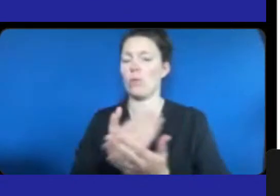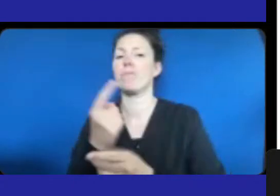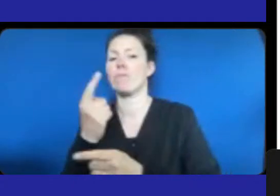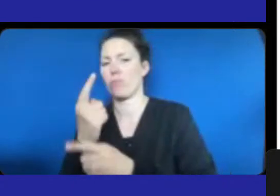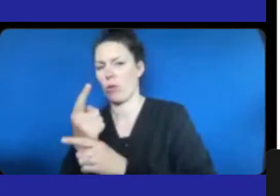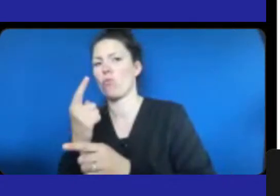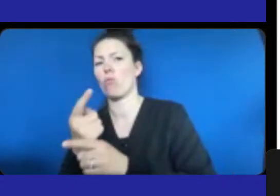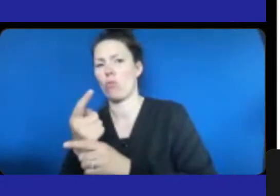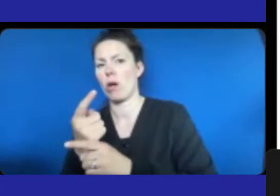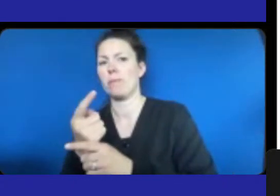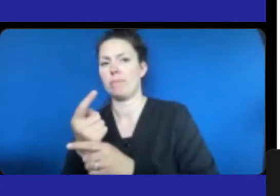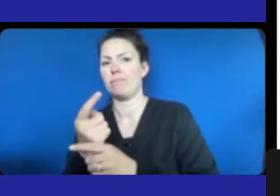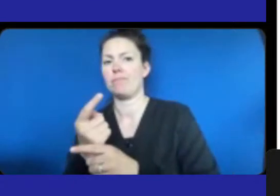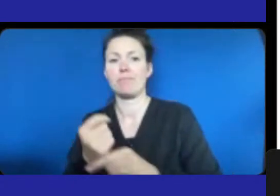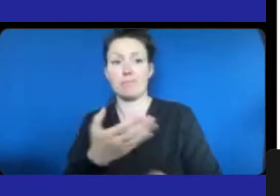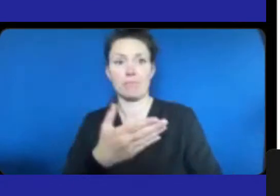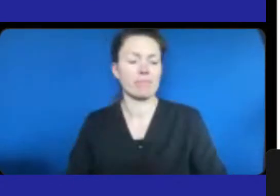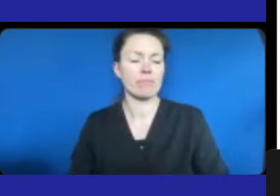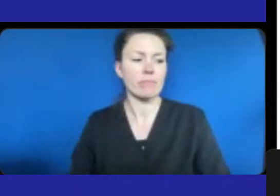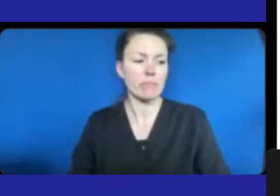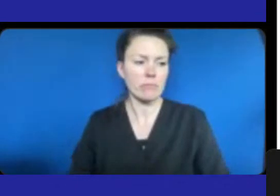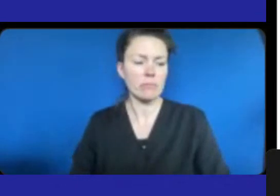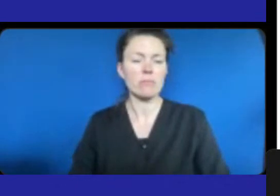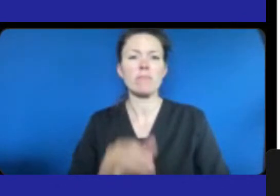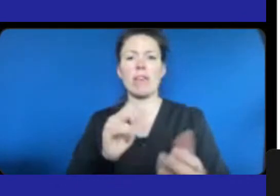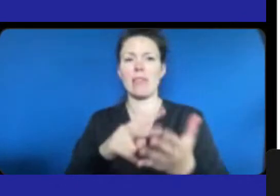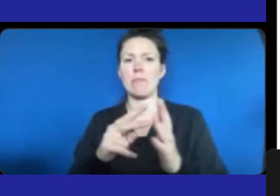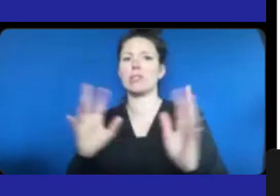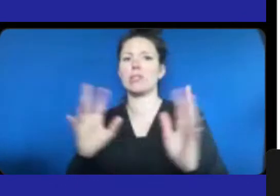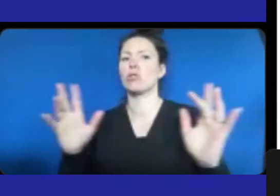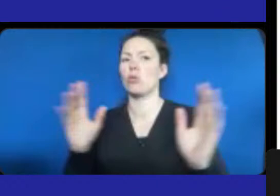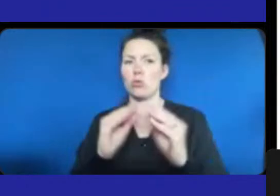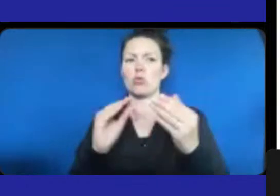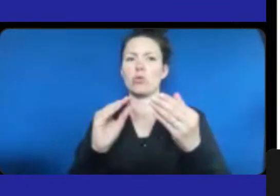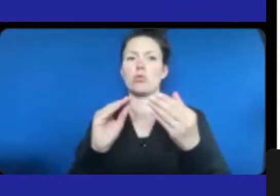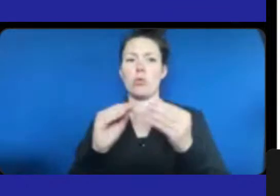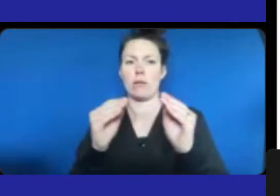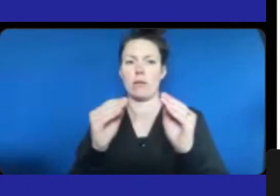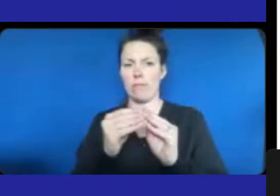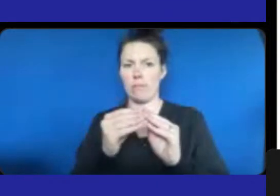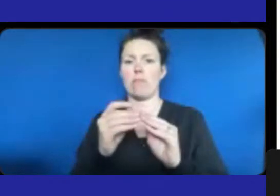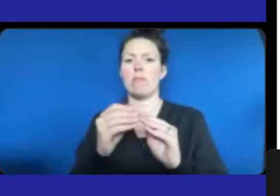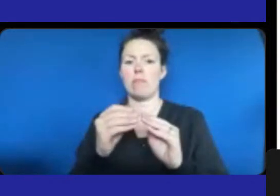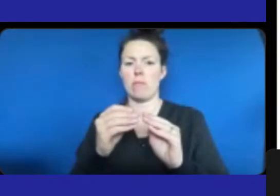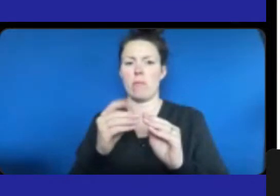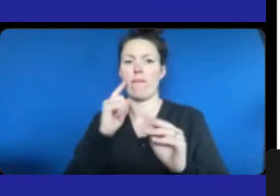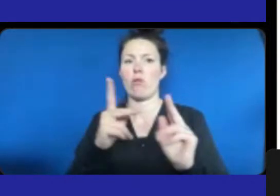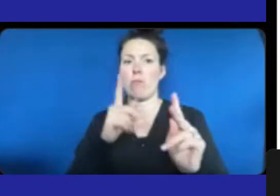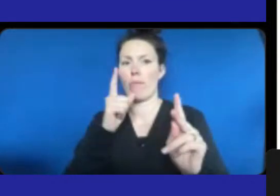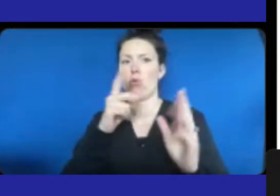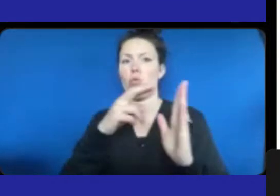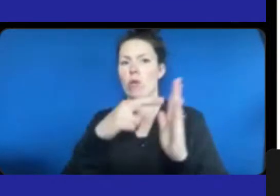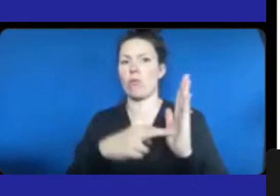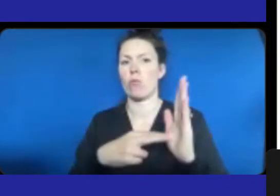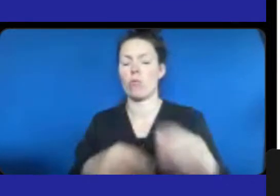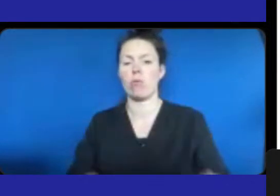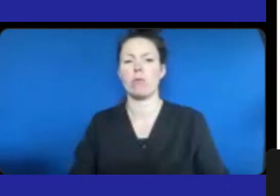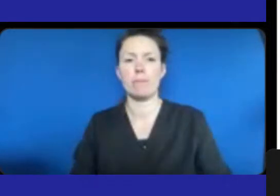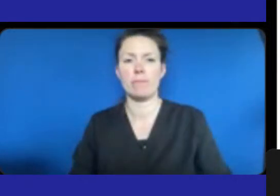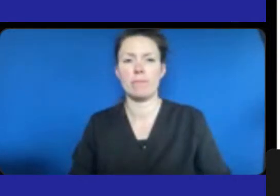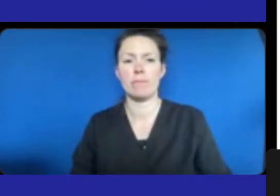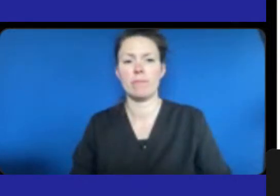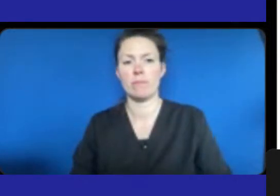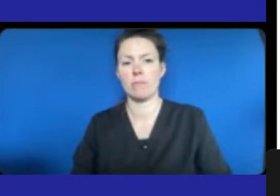what you go ahead. No, correct. It's the total number of enrollees. Yes. Right. And what you mentioned, I think, was